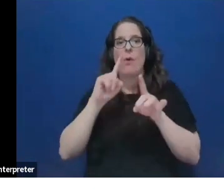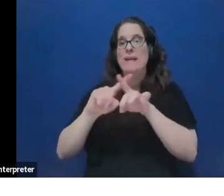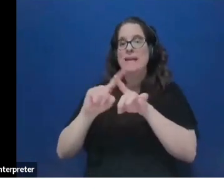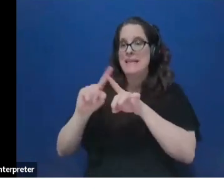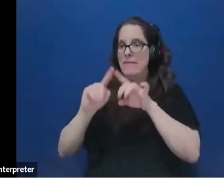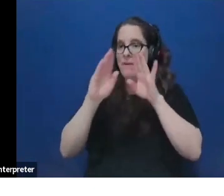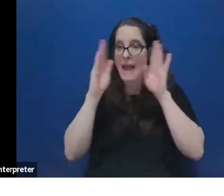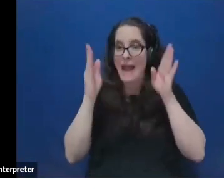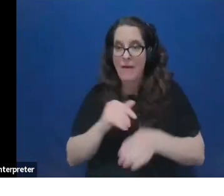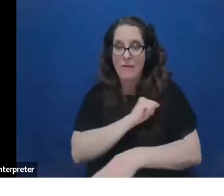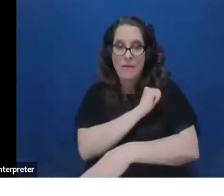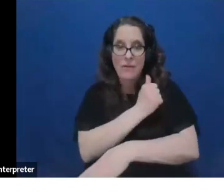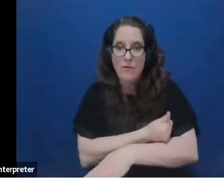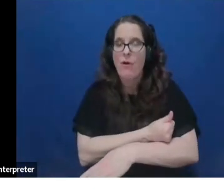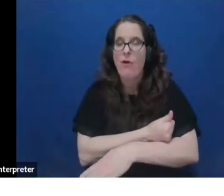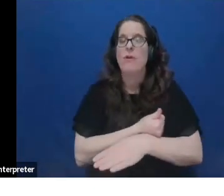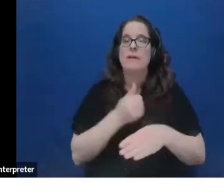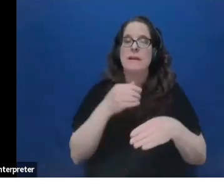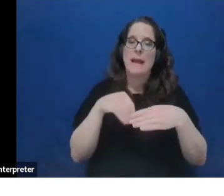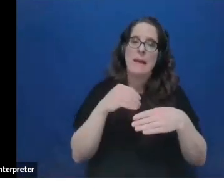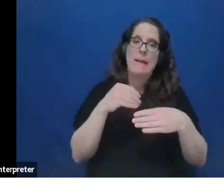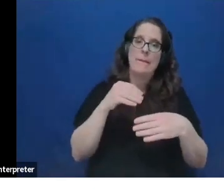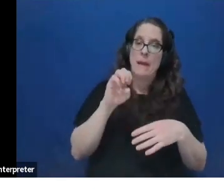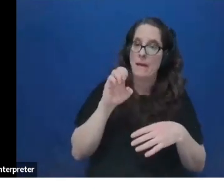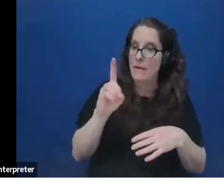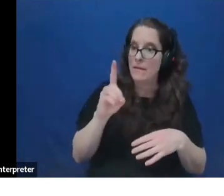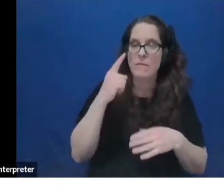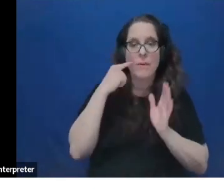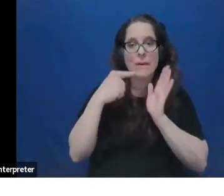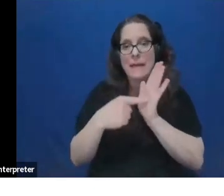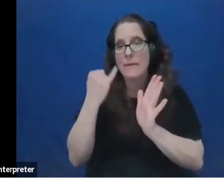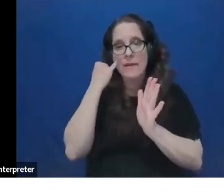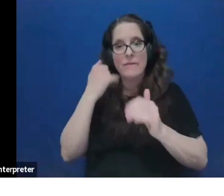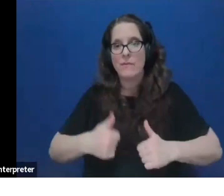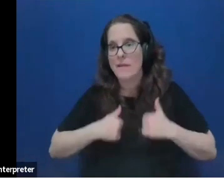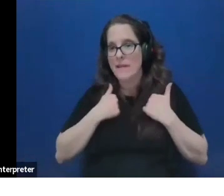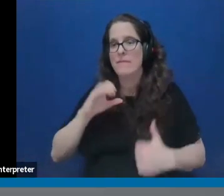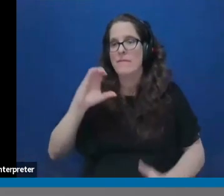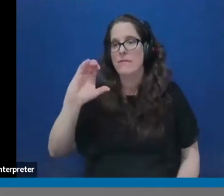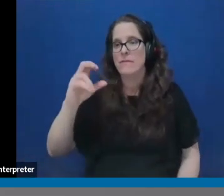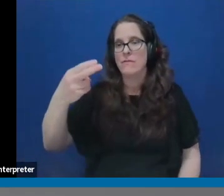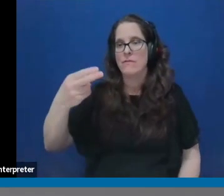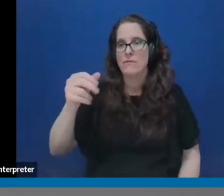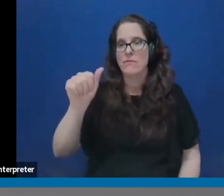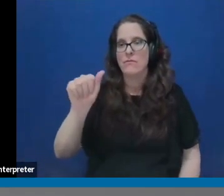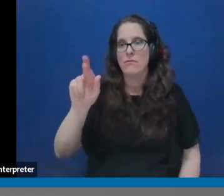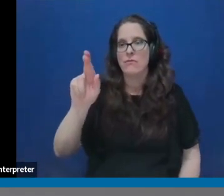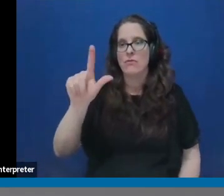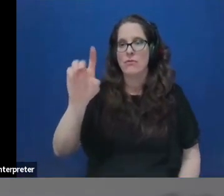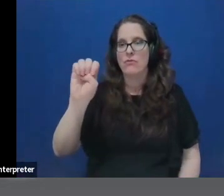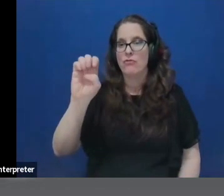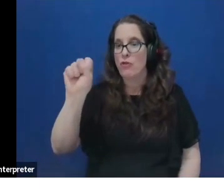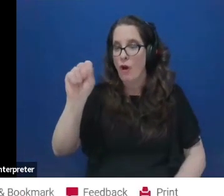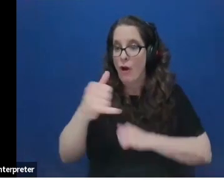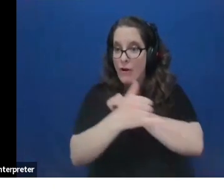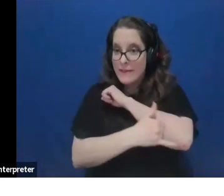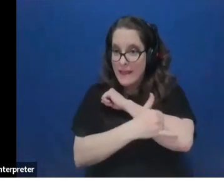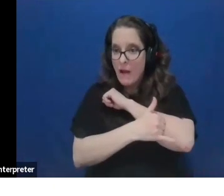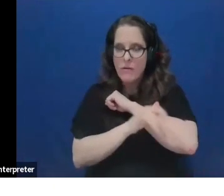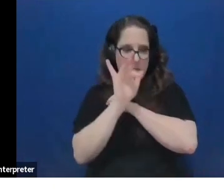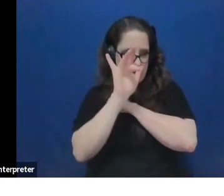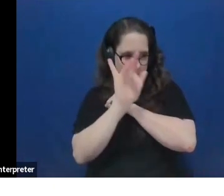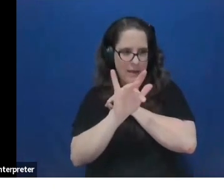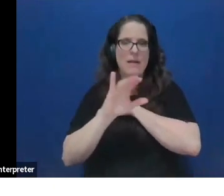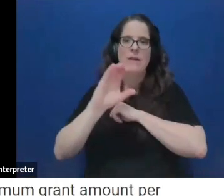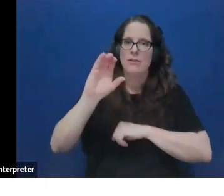throughout Maryland. Say you're in Charles County Housing Authority. You click here and it goes right to their website, and they